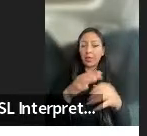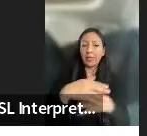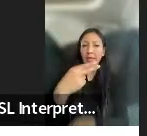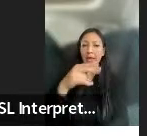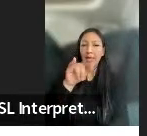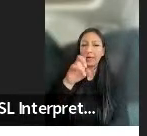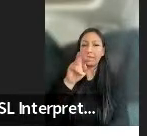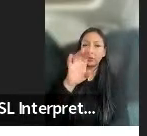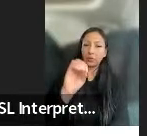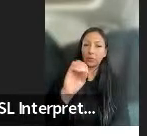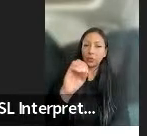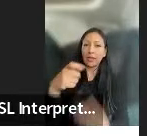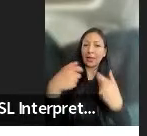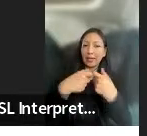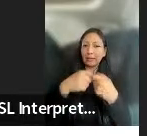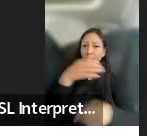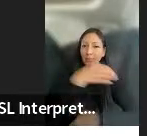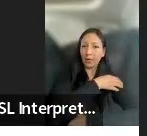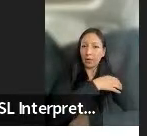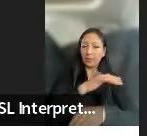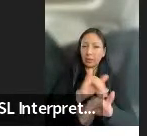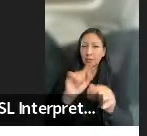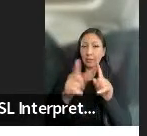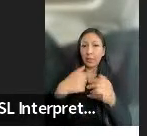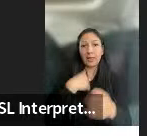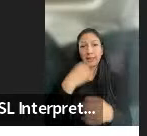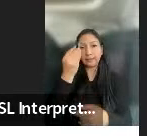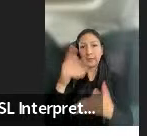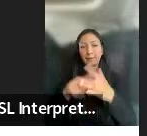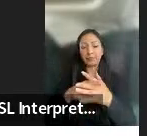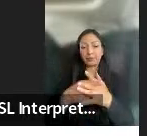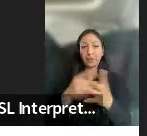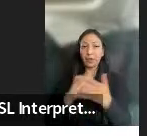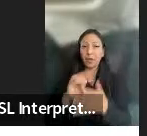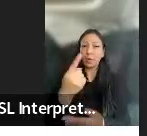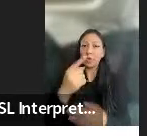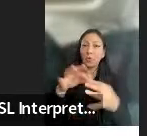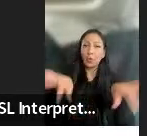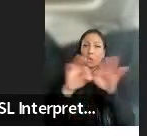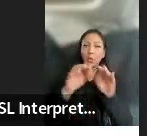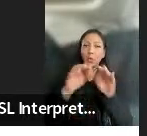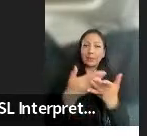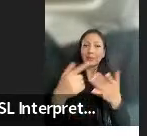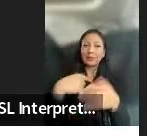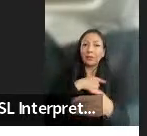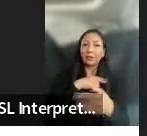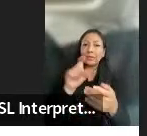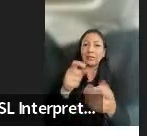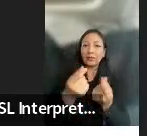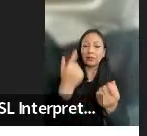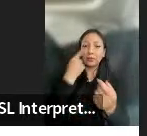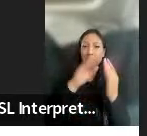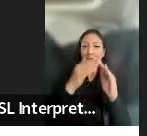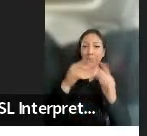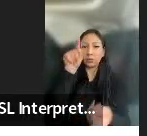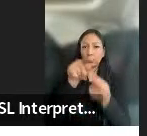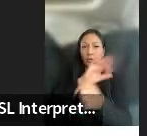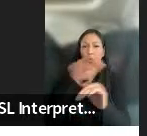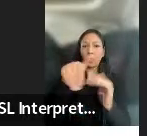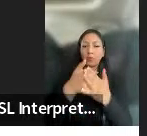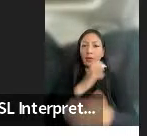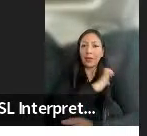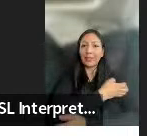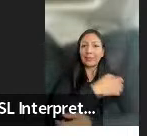power. But like I mentioned at the beginning, one of the key things we need to do as a city is reduce our overall energy demand,